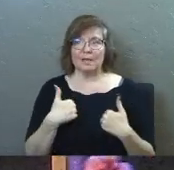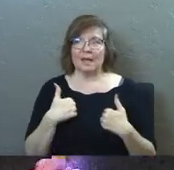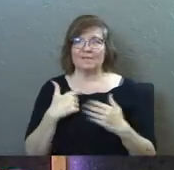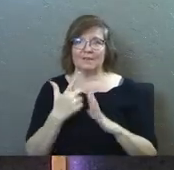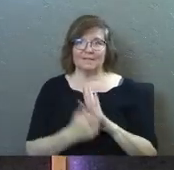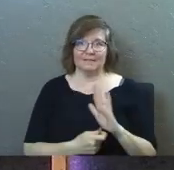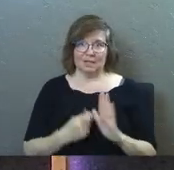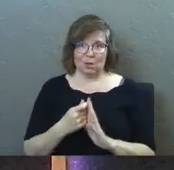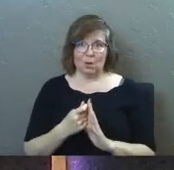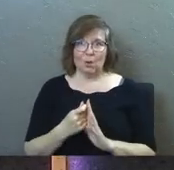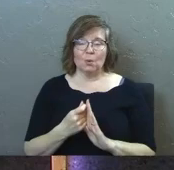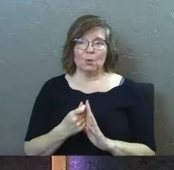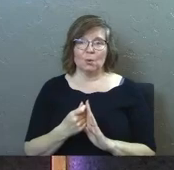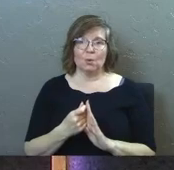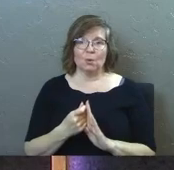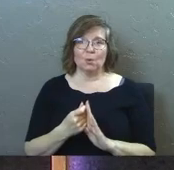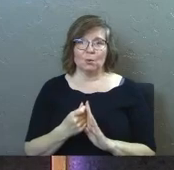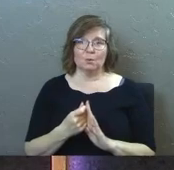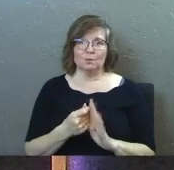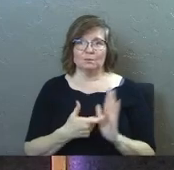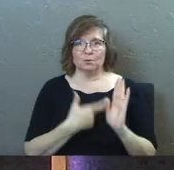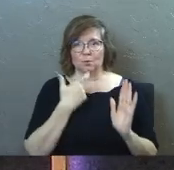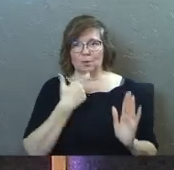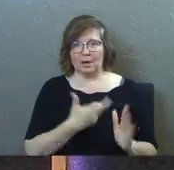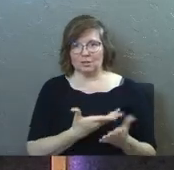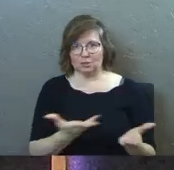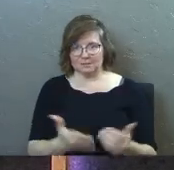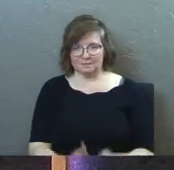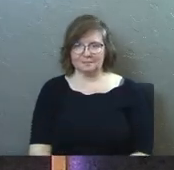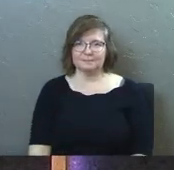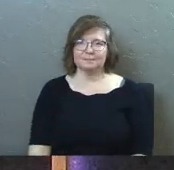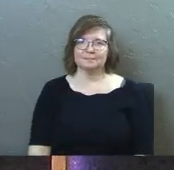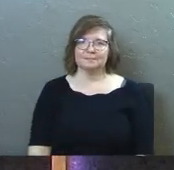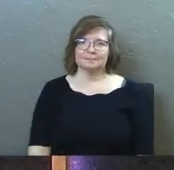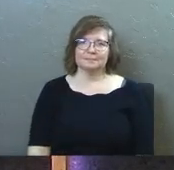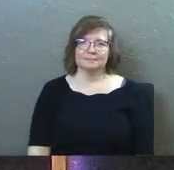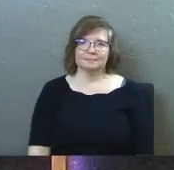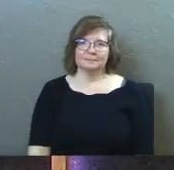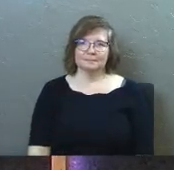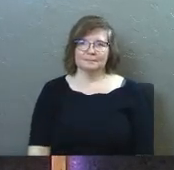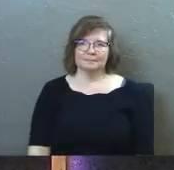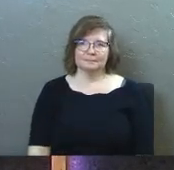got a video that we put together with the eight churches. Here it is.